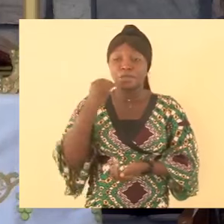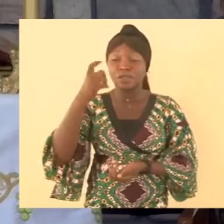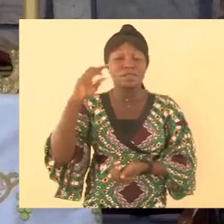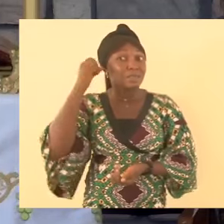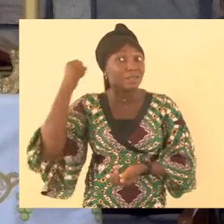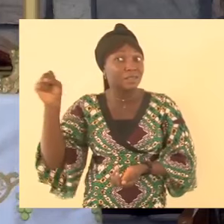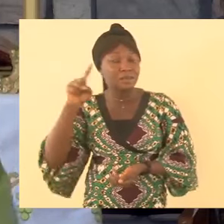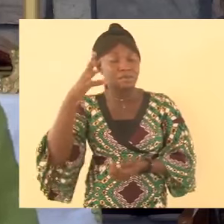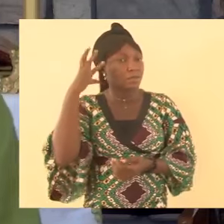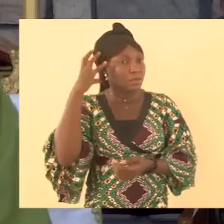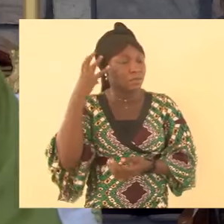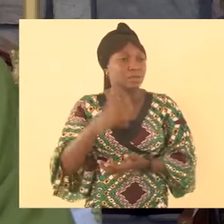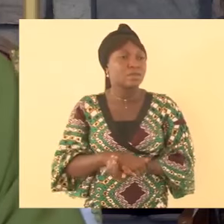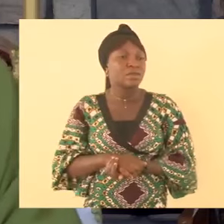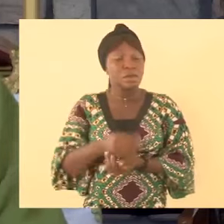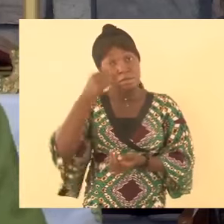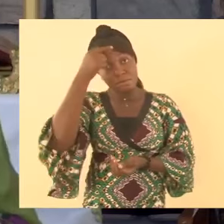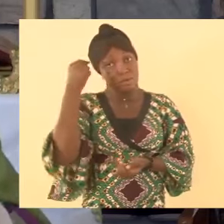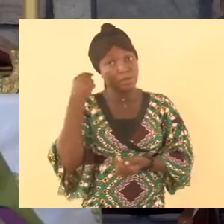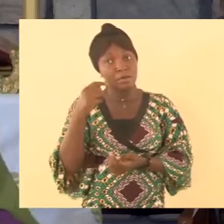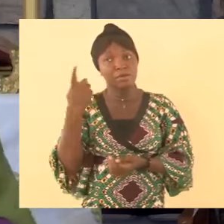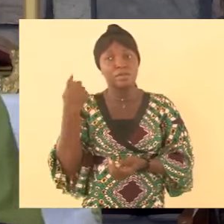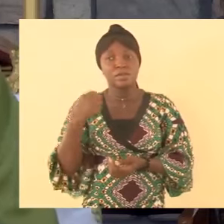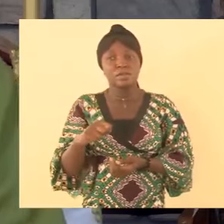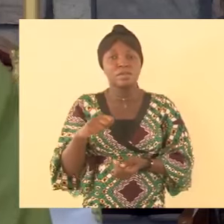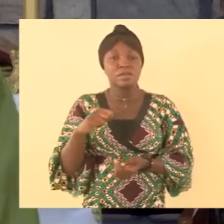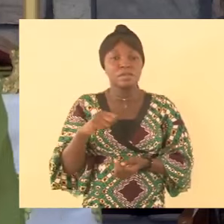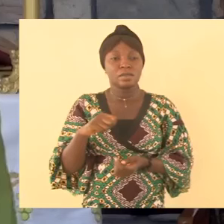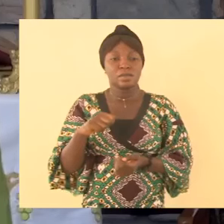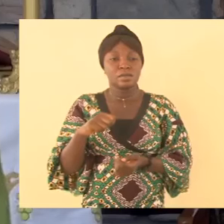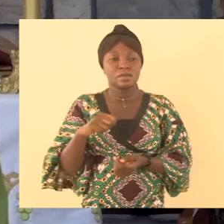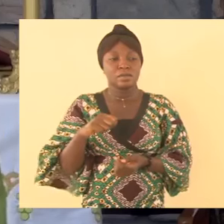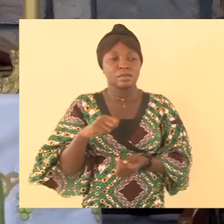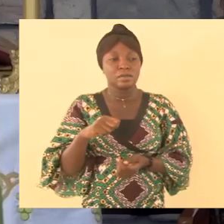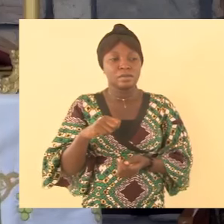Yeah, it's the sound you hear. Because the velocity